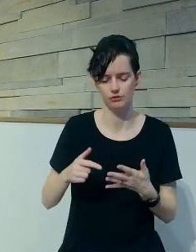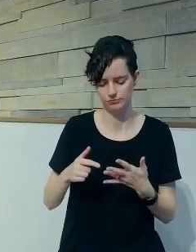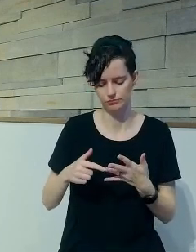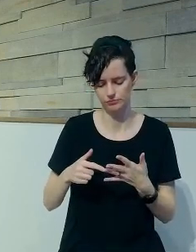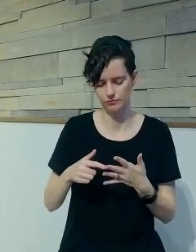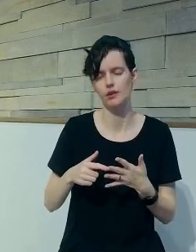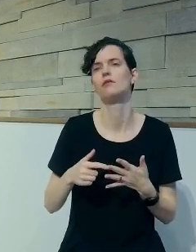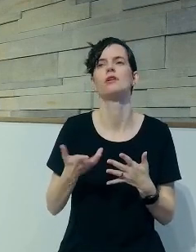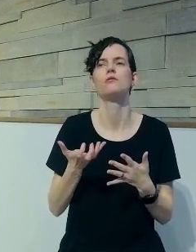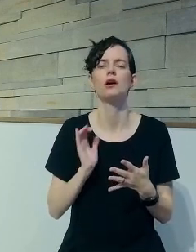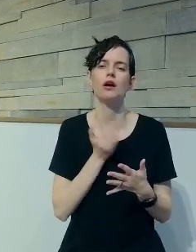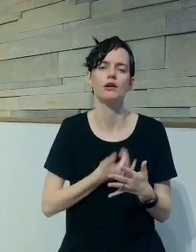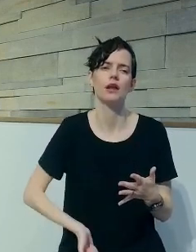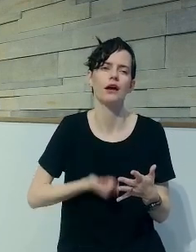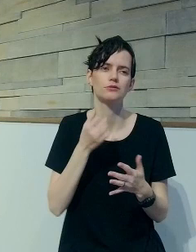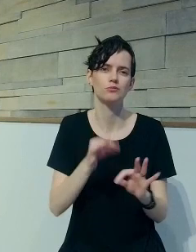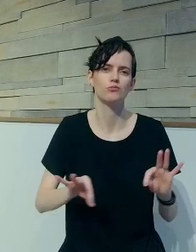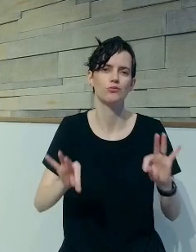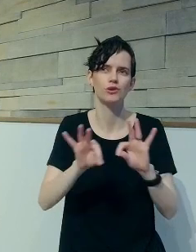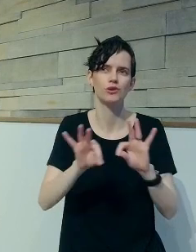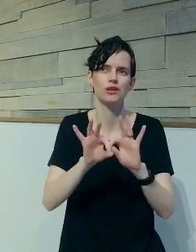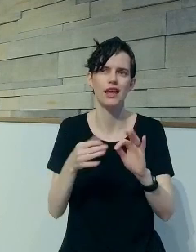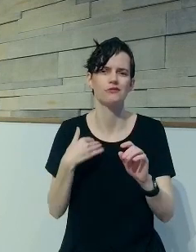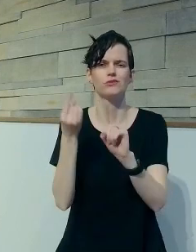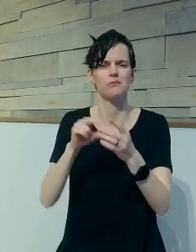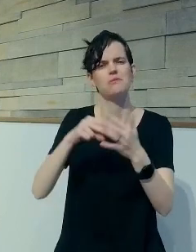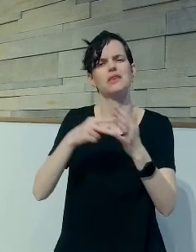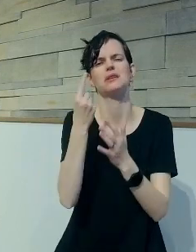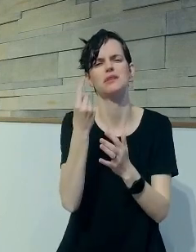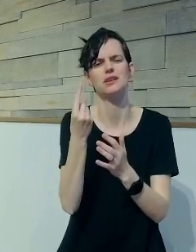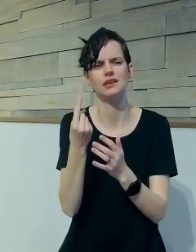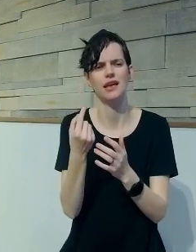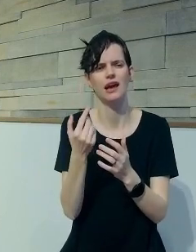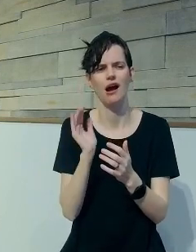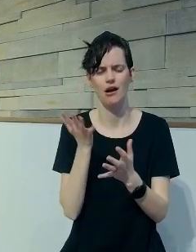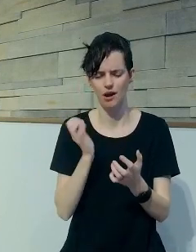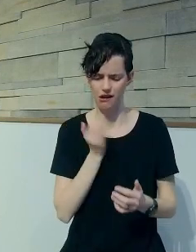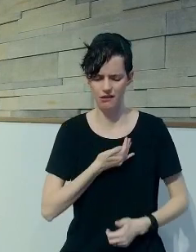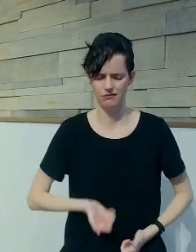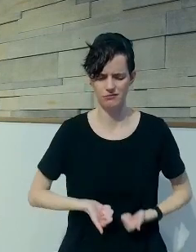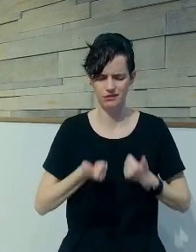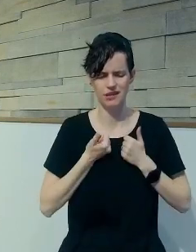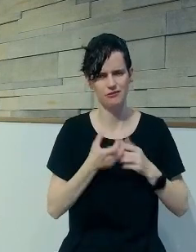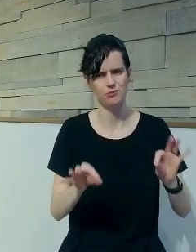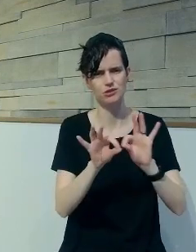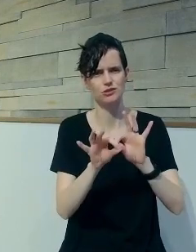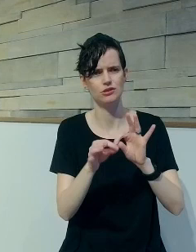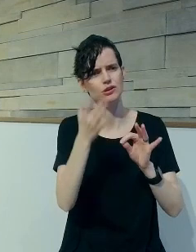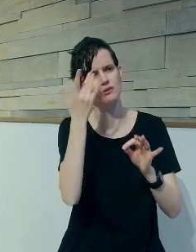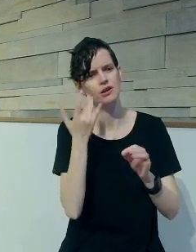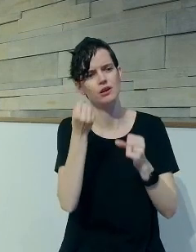want our lives to mean something. We want our lives to have significance. Why are there so